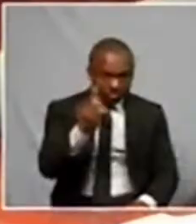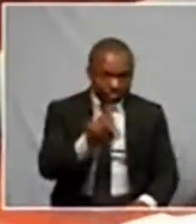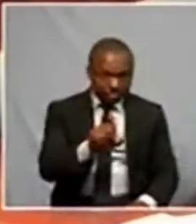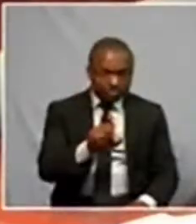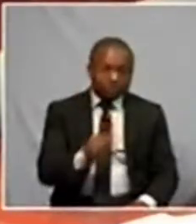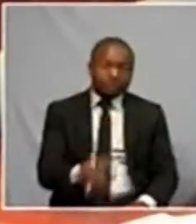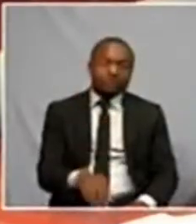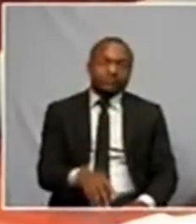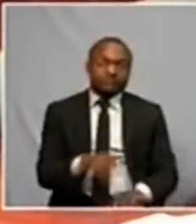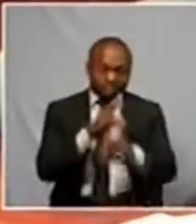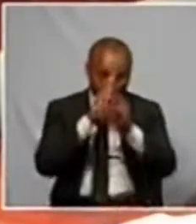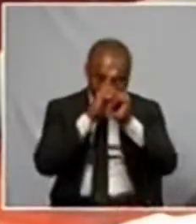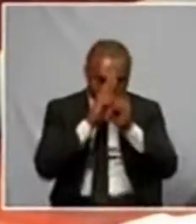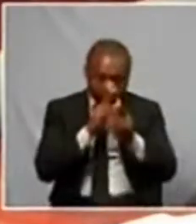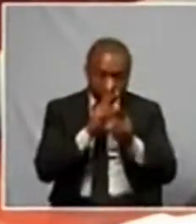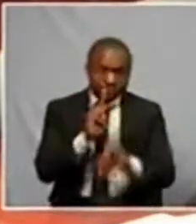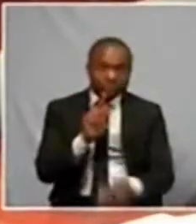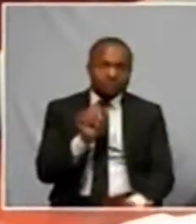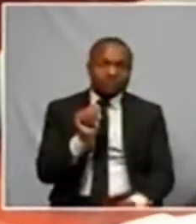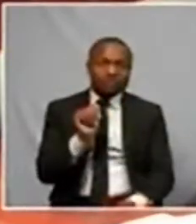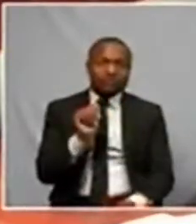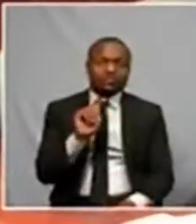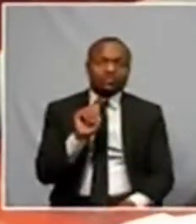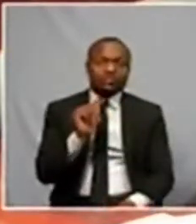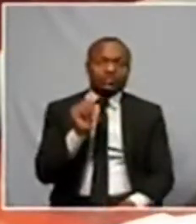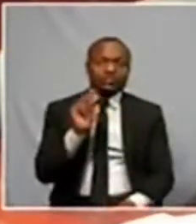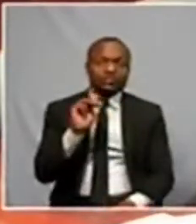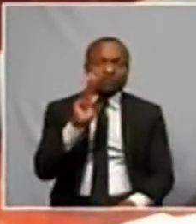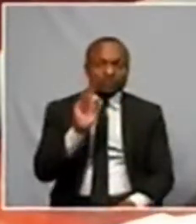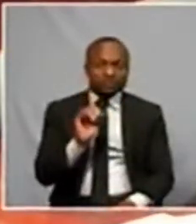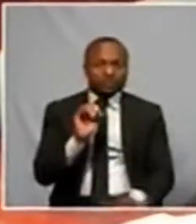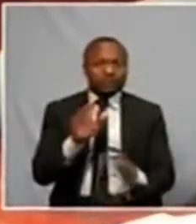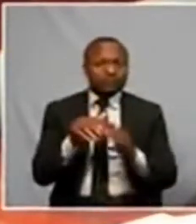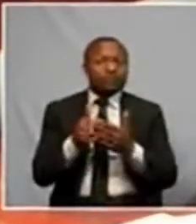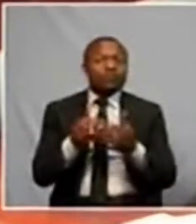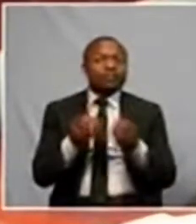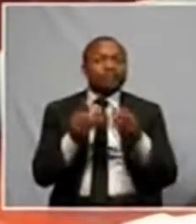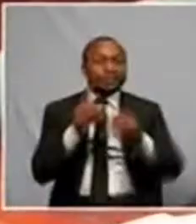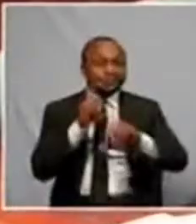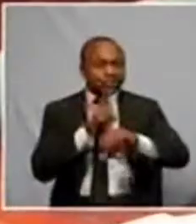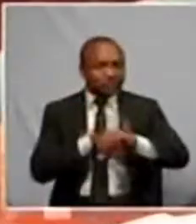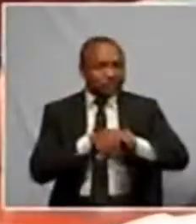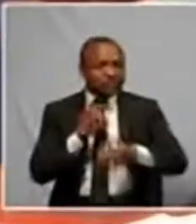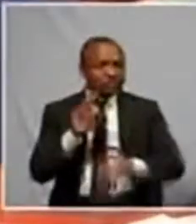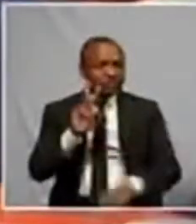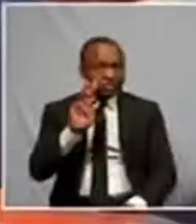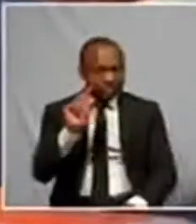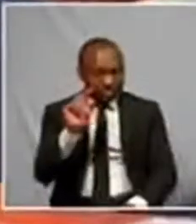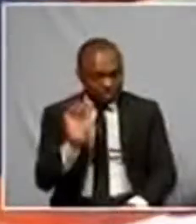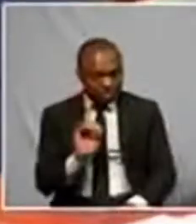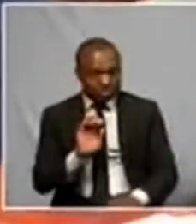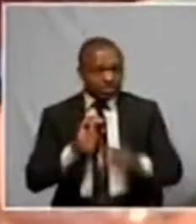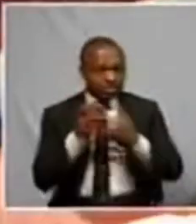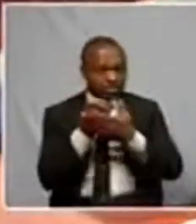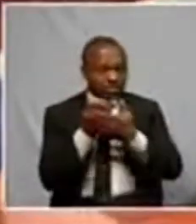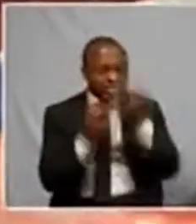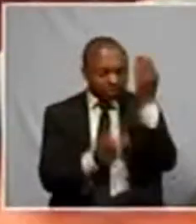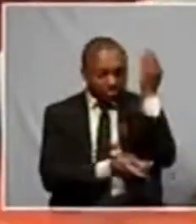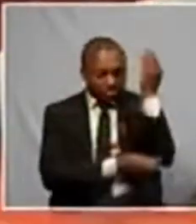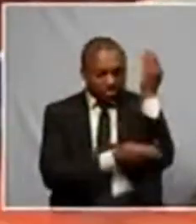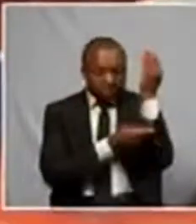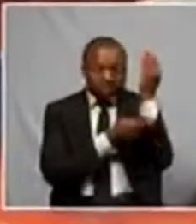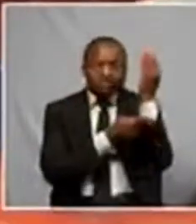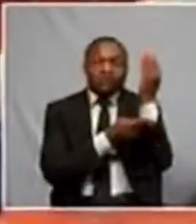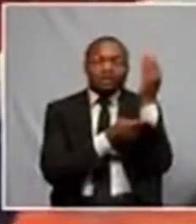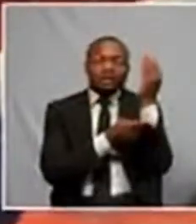Honourable Katambo, on your question of how often the WTO engages developing countries or